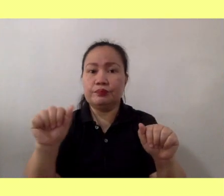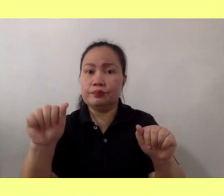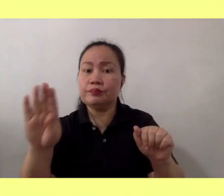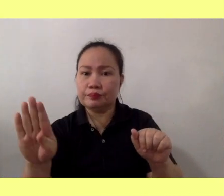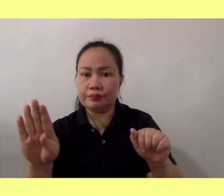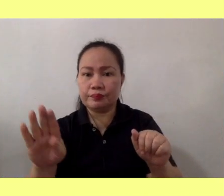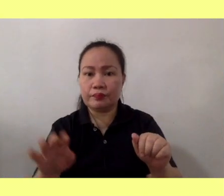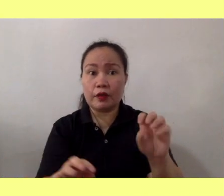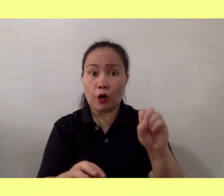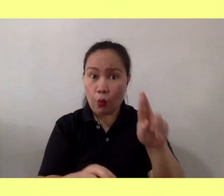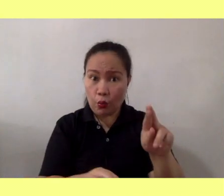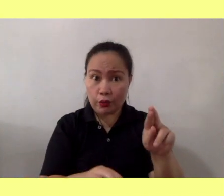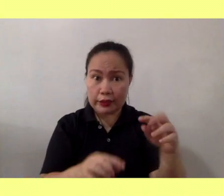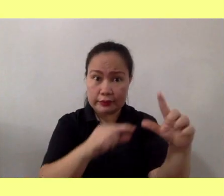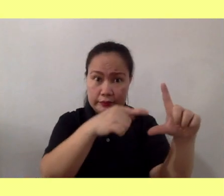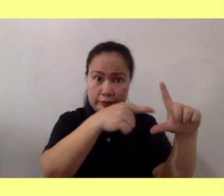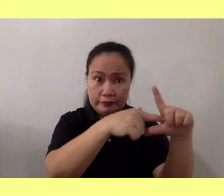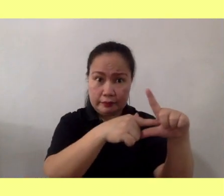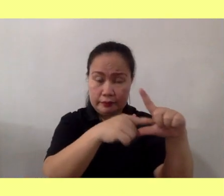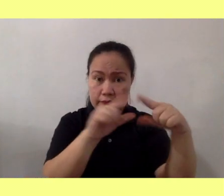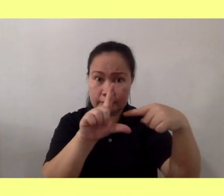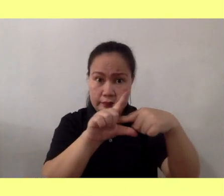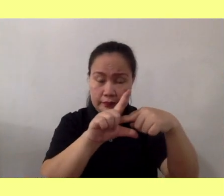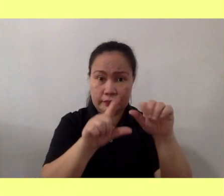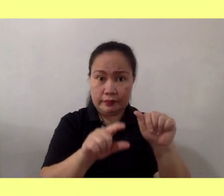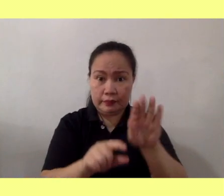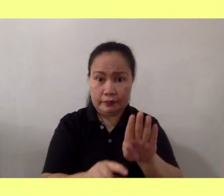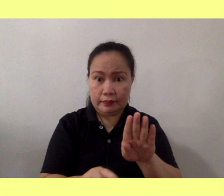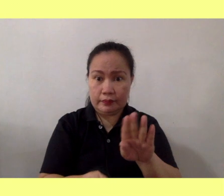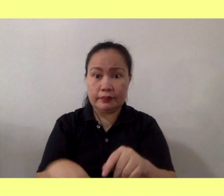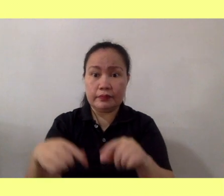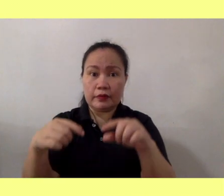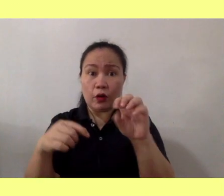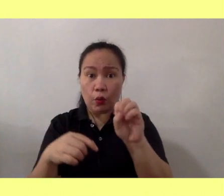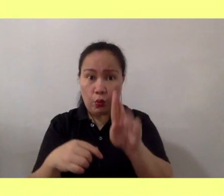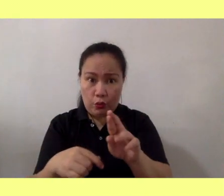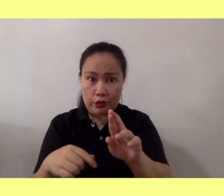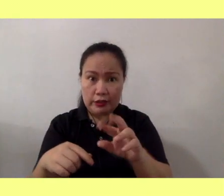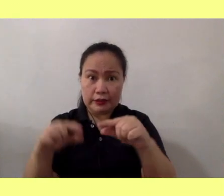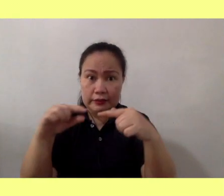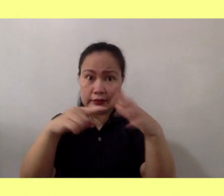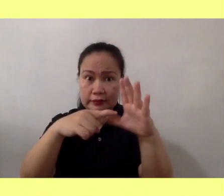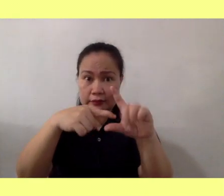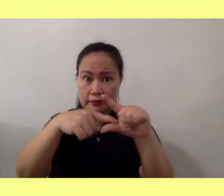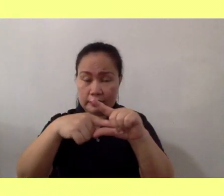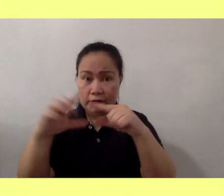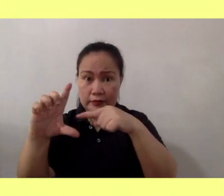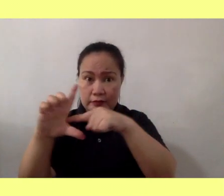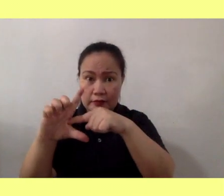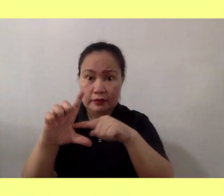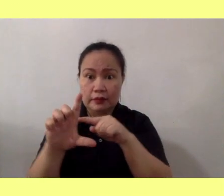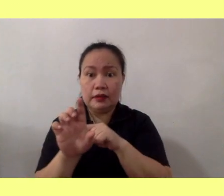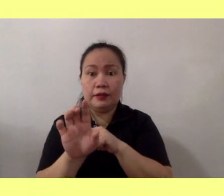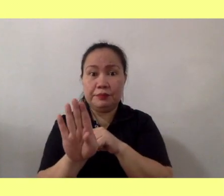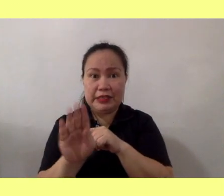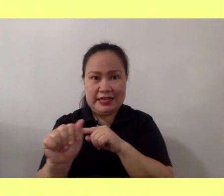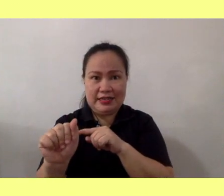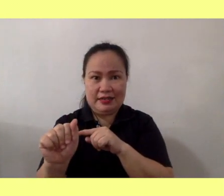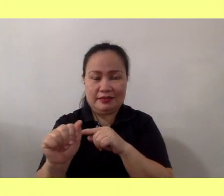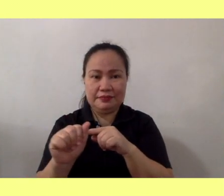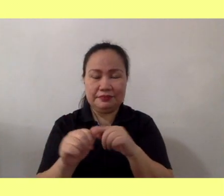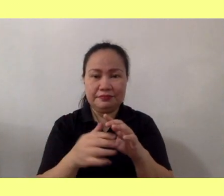in symbol, we can have line AB or line BA. So, lagyan lang po natin ng line symbol dun sa taas